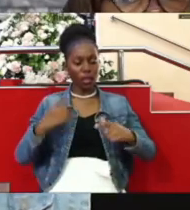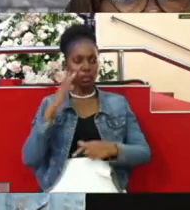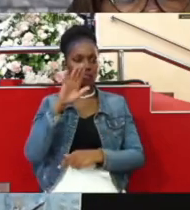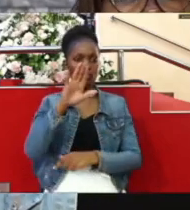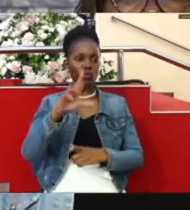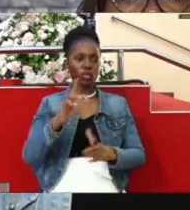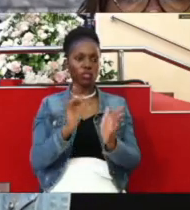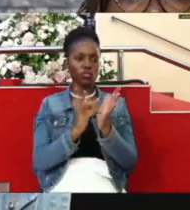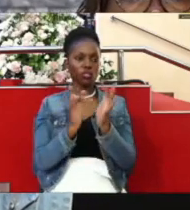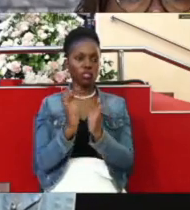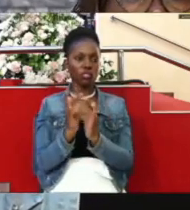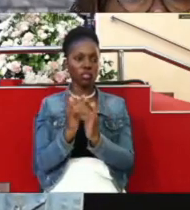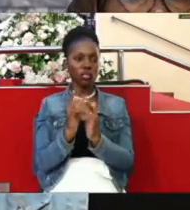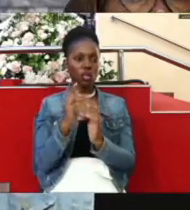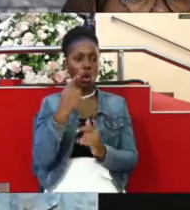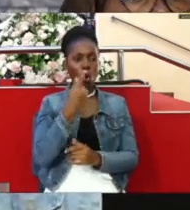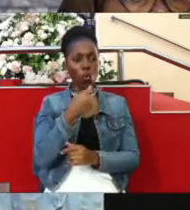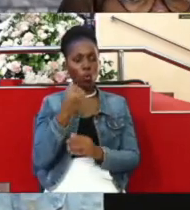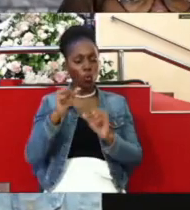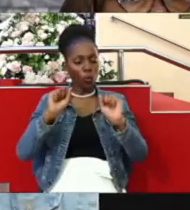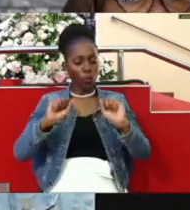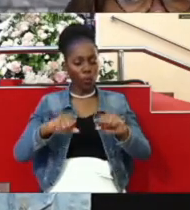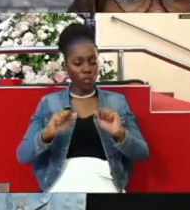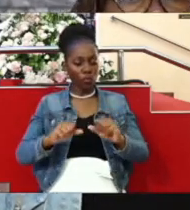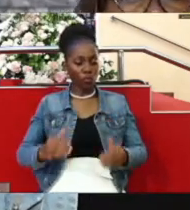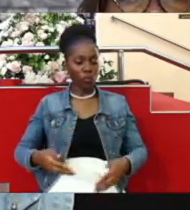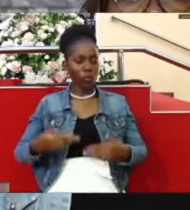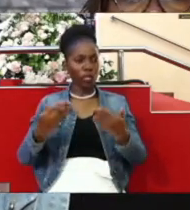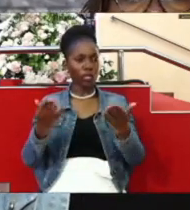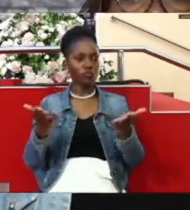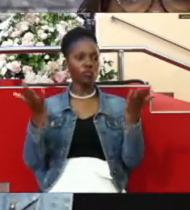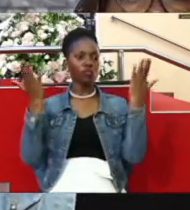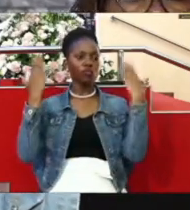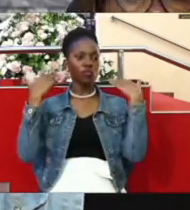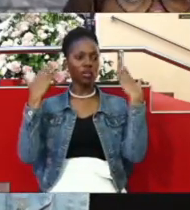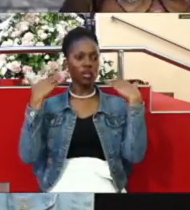who will give you water that you never thirst again. I